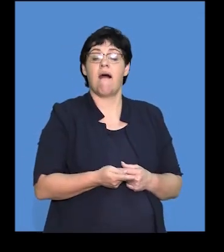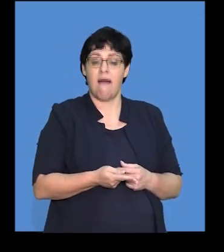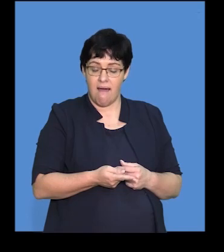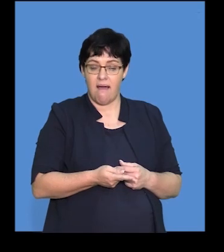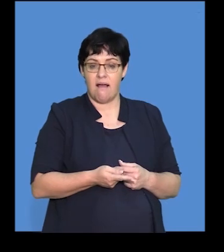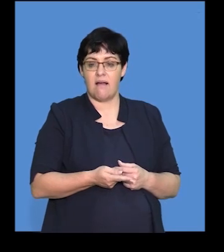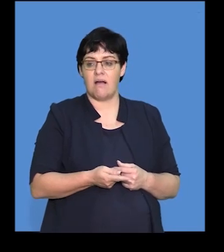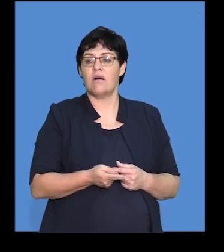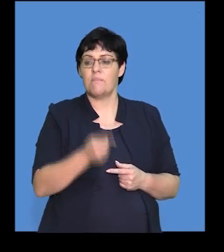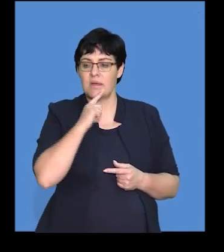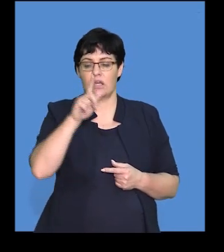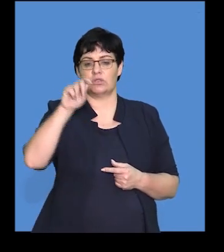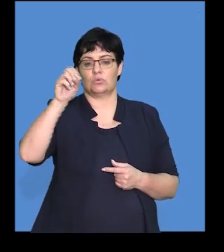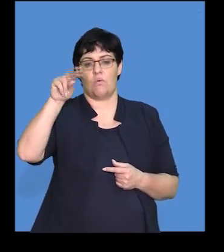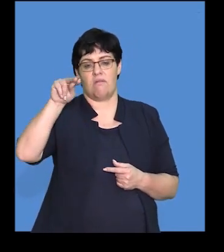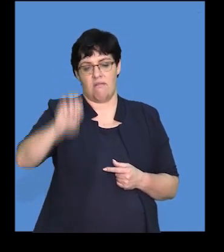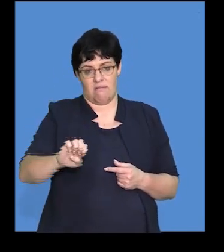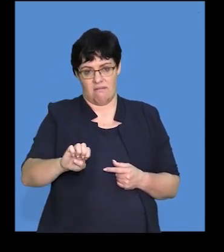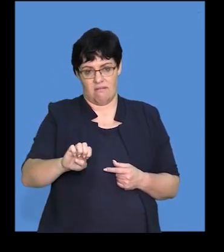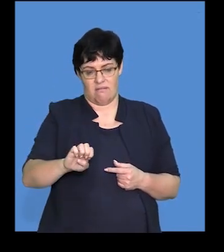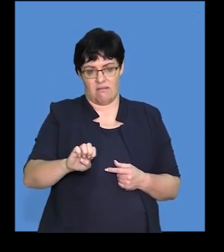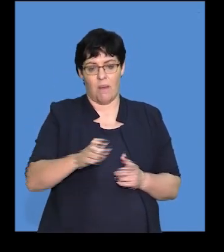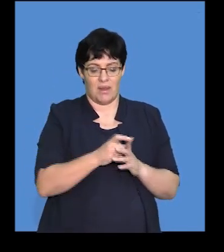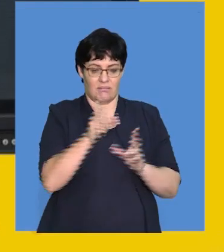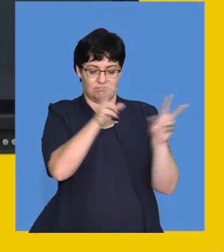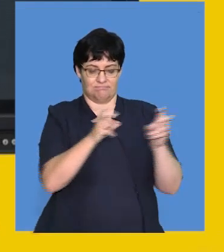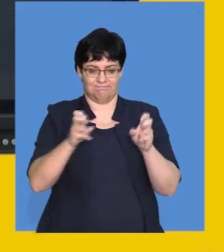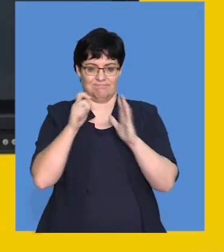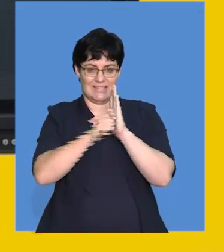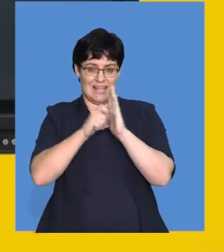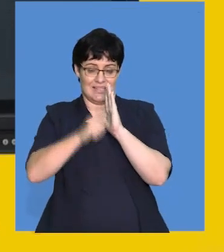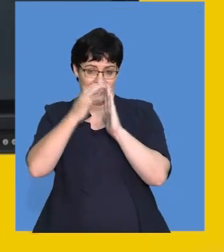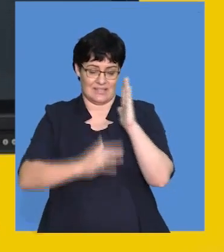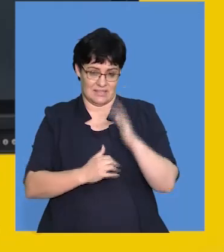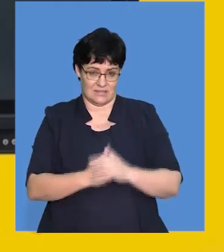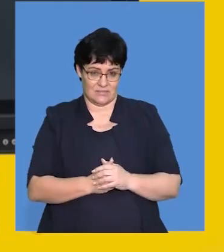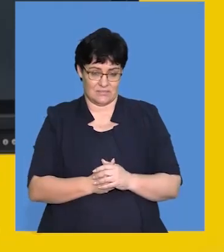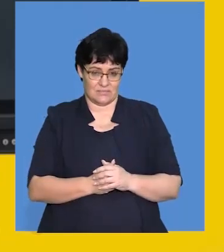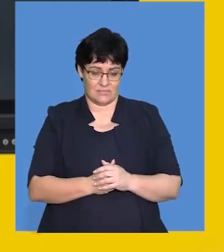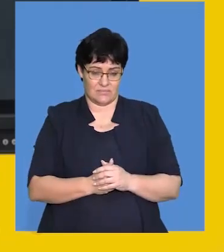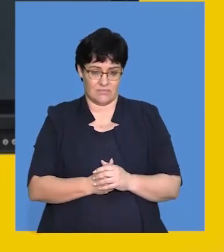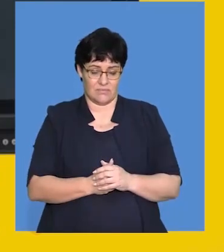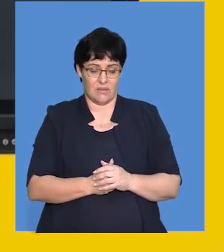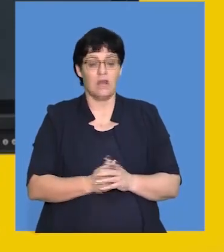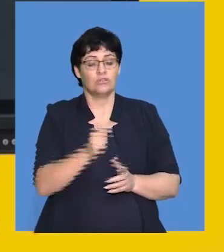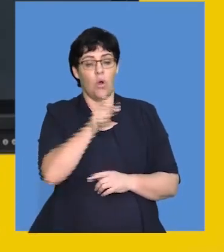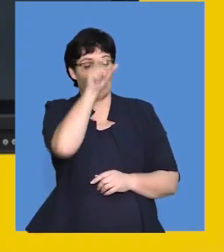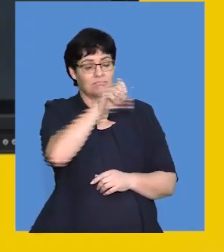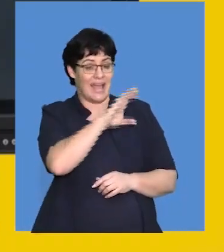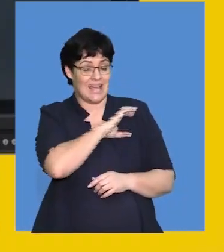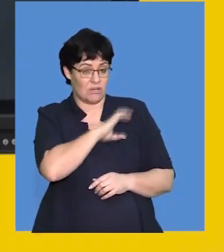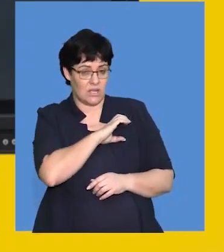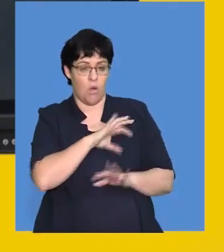call tone of a text. Now, when your characters that you're reading about or that